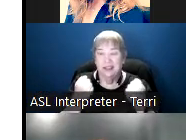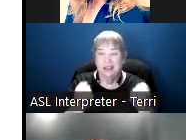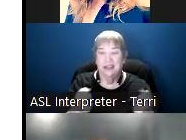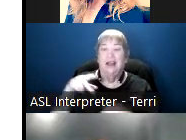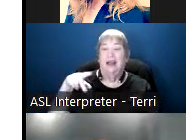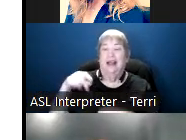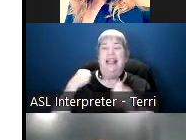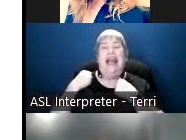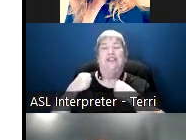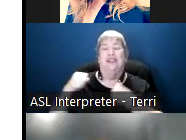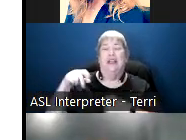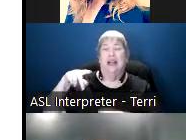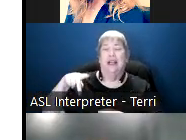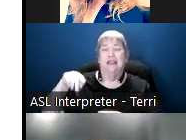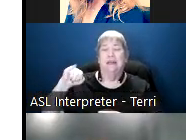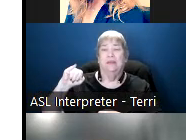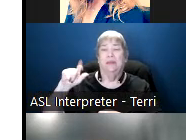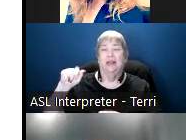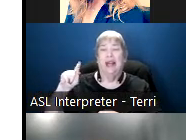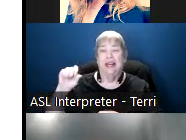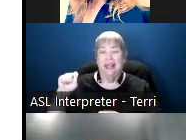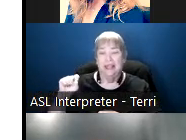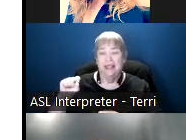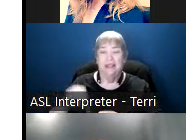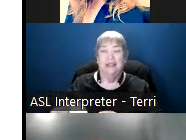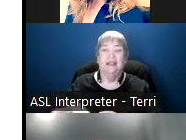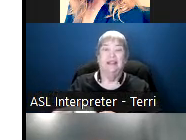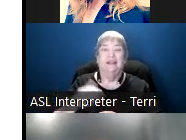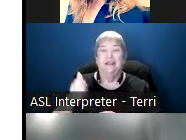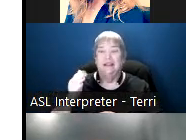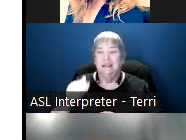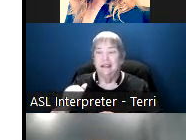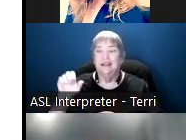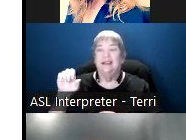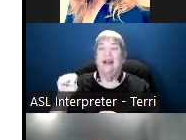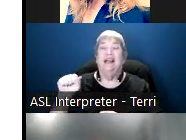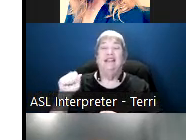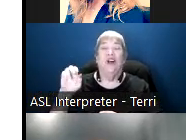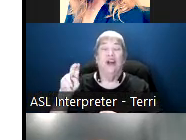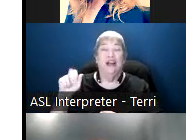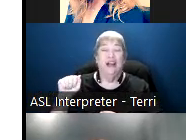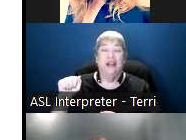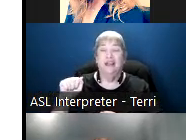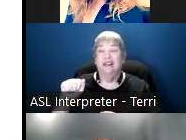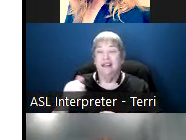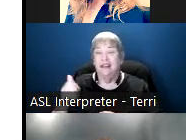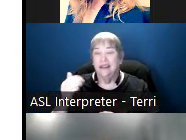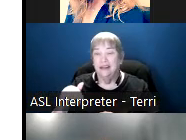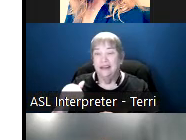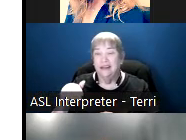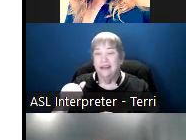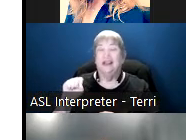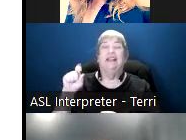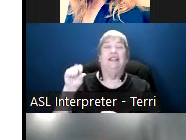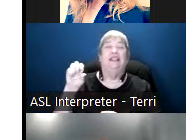Pilates, sauna, steam room. Yep. Yeah. Another thing that I want to note before we move on is the self-care